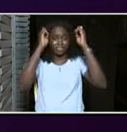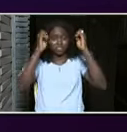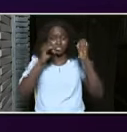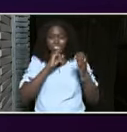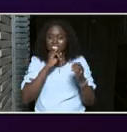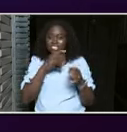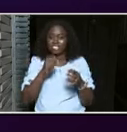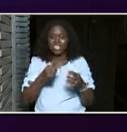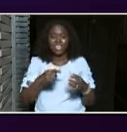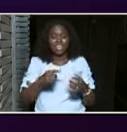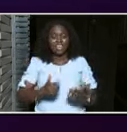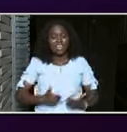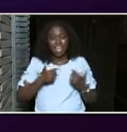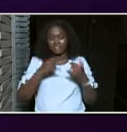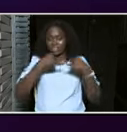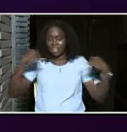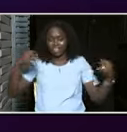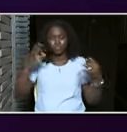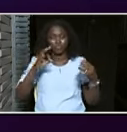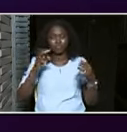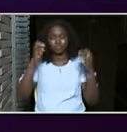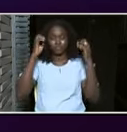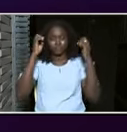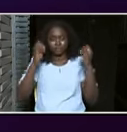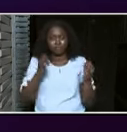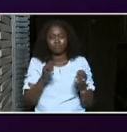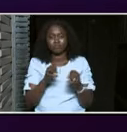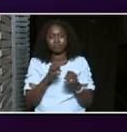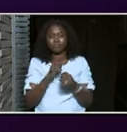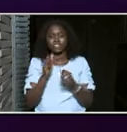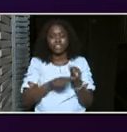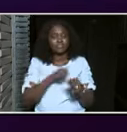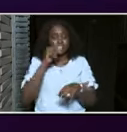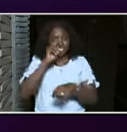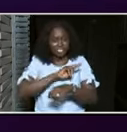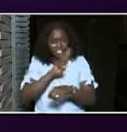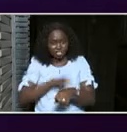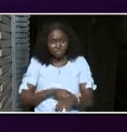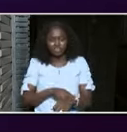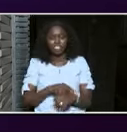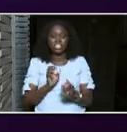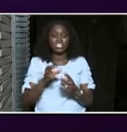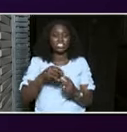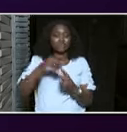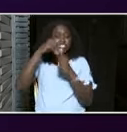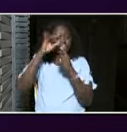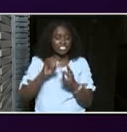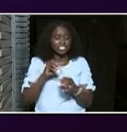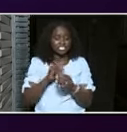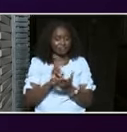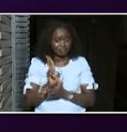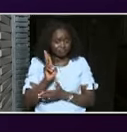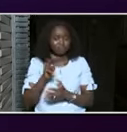nation. And we've been ravaged with several strikes, particularly the tertiary arm of the